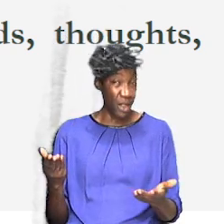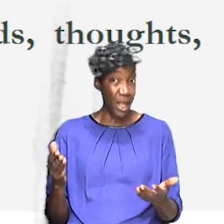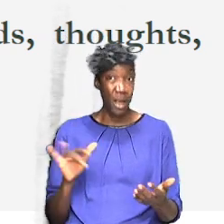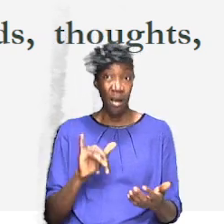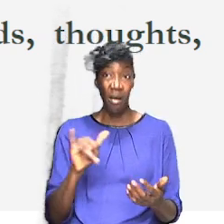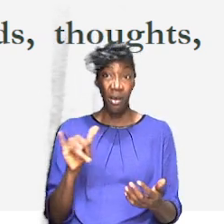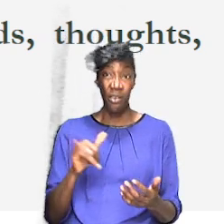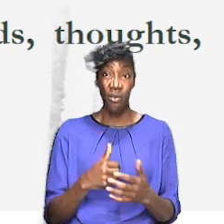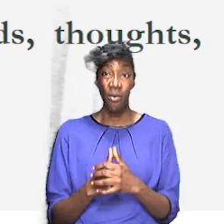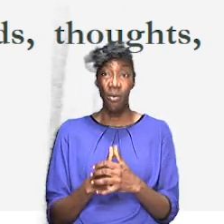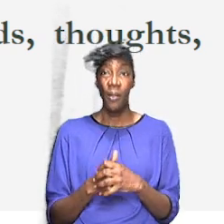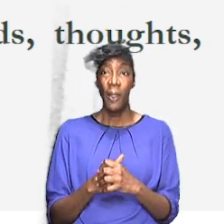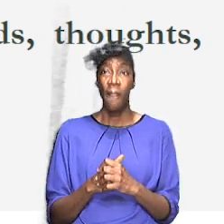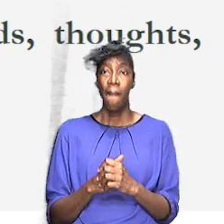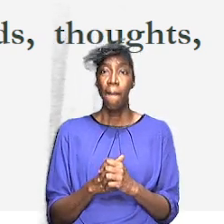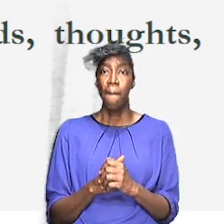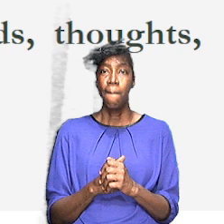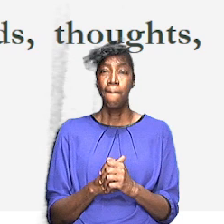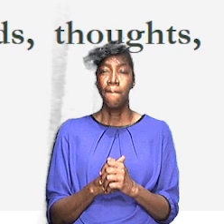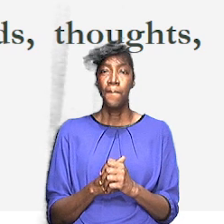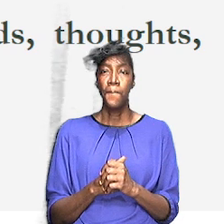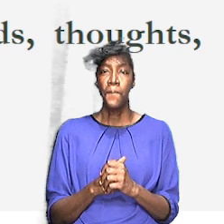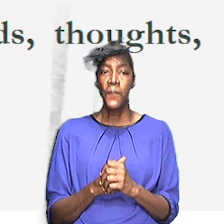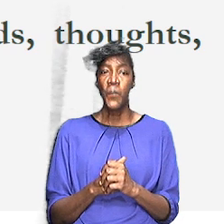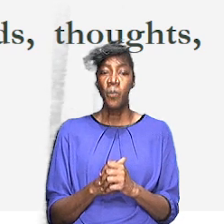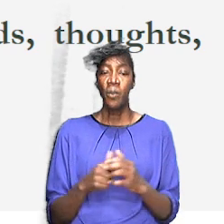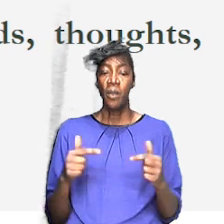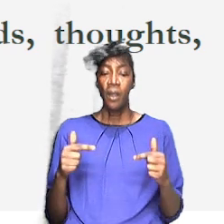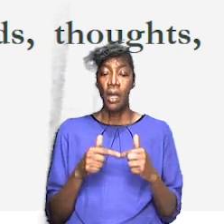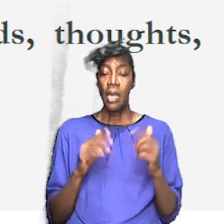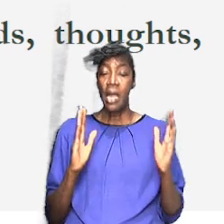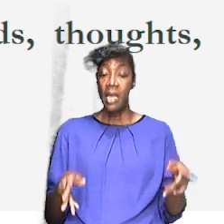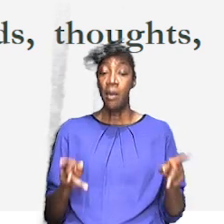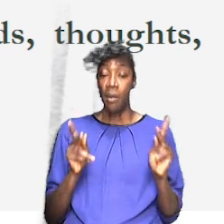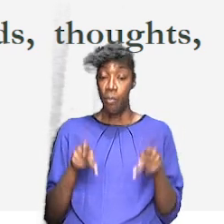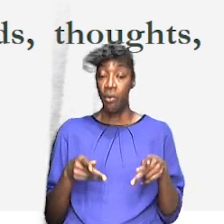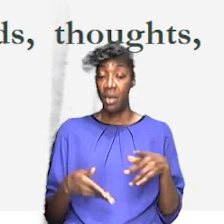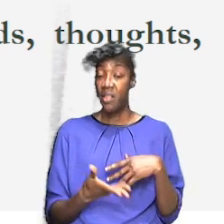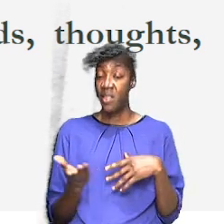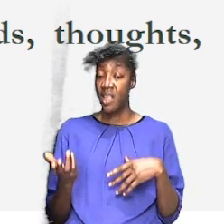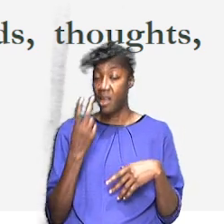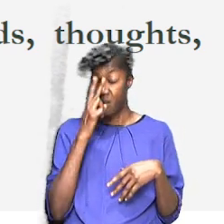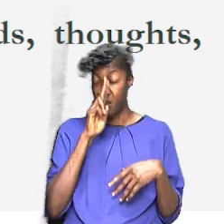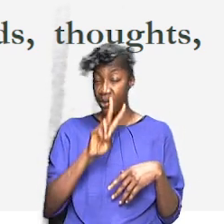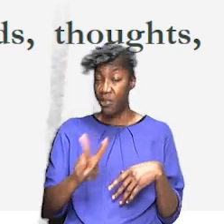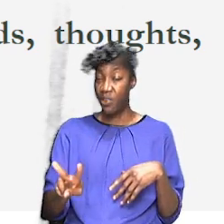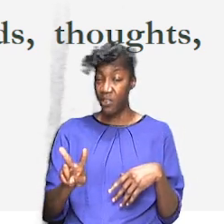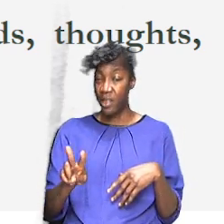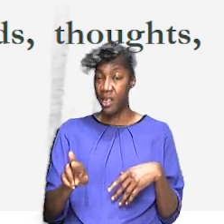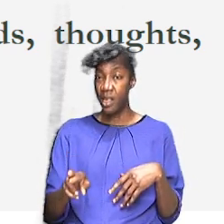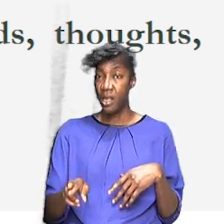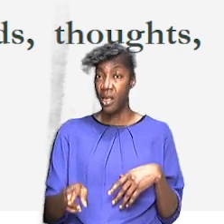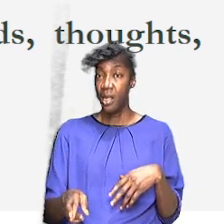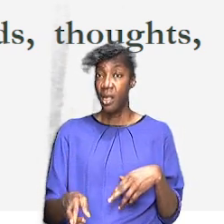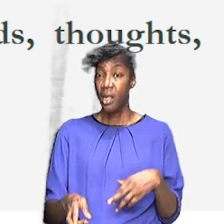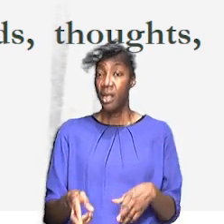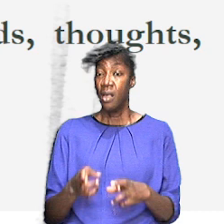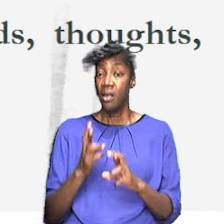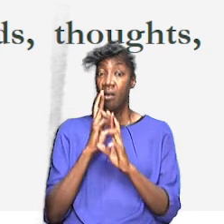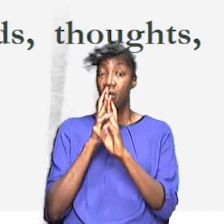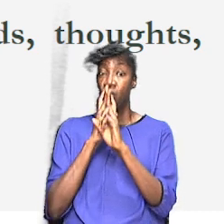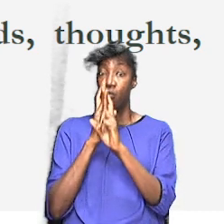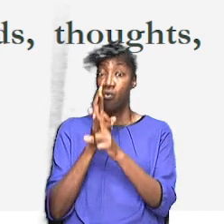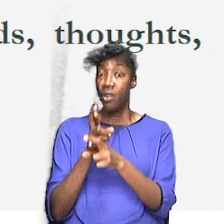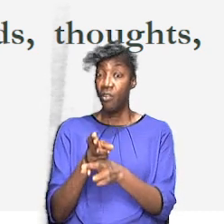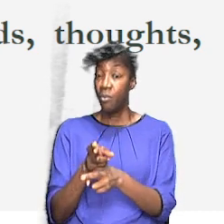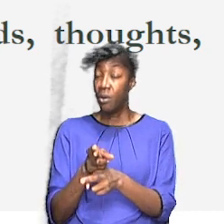also, because these things will happen and the enemy will put it there. We see a response to how this